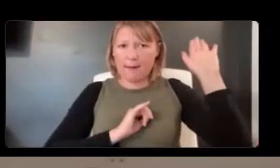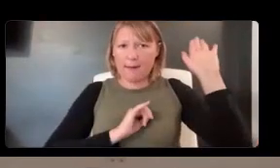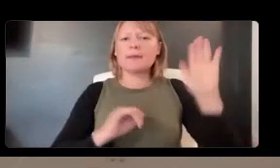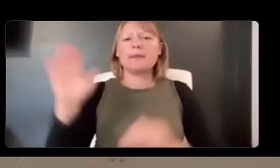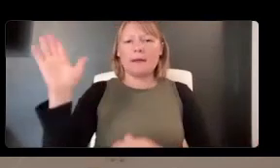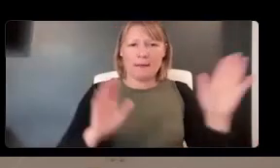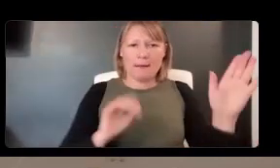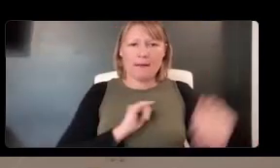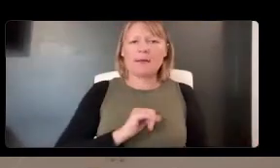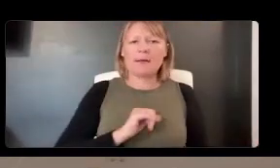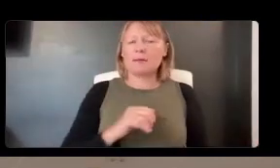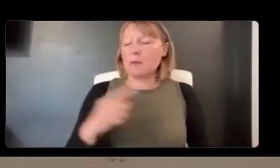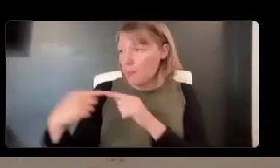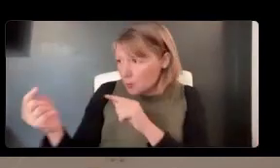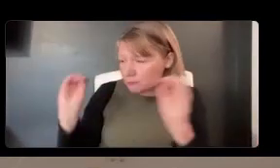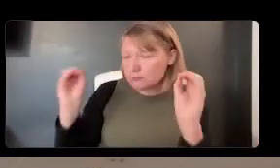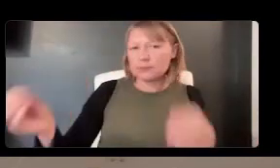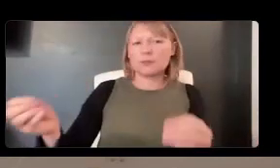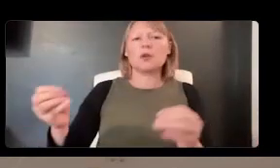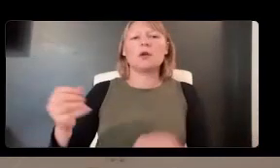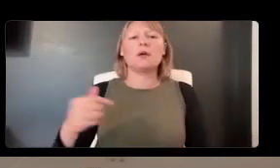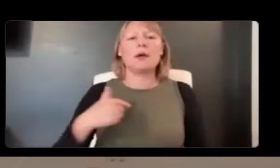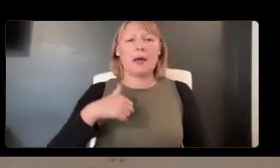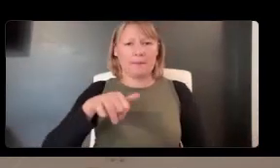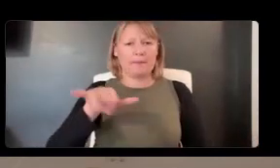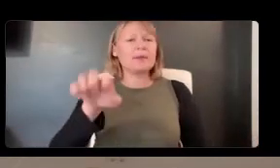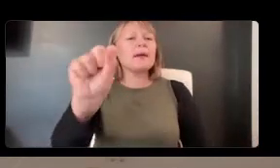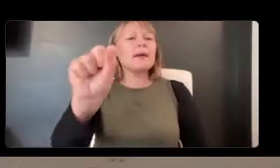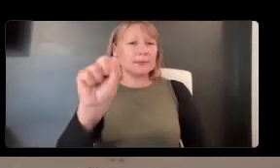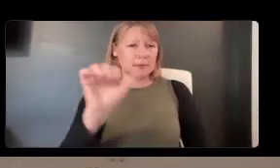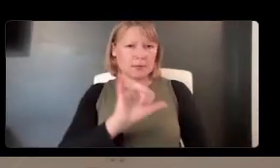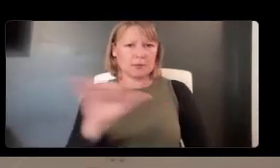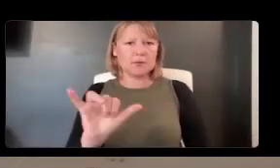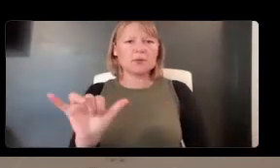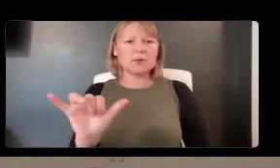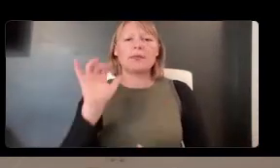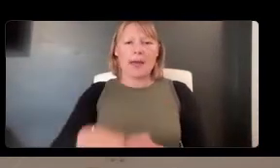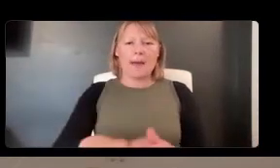opposed? Okay, I am also a yes, that motion is passed. Thank you.